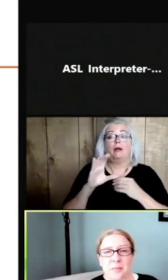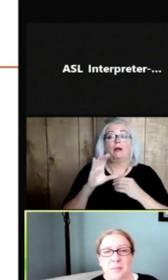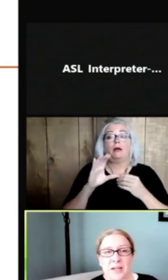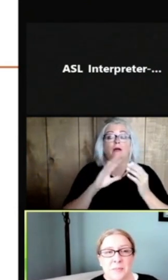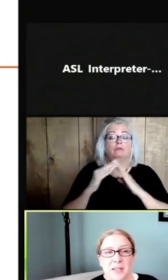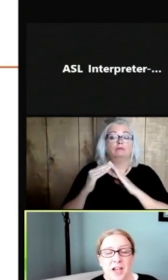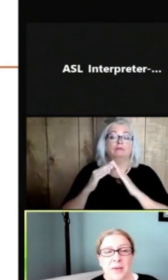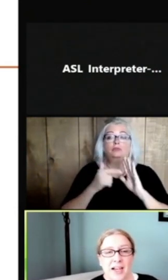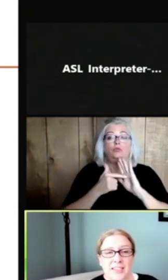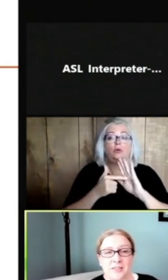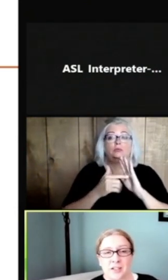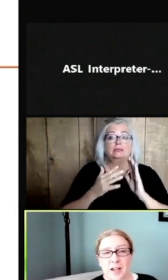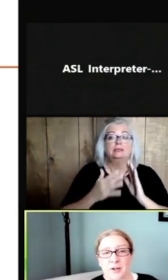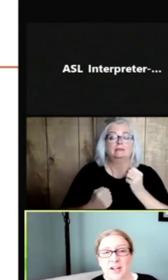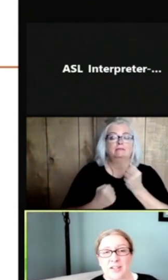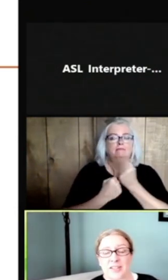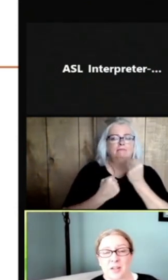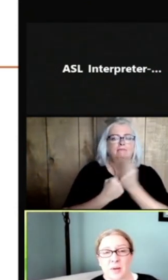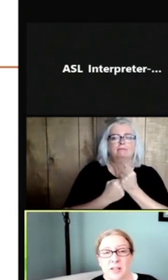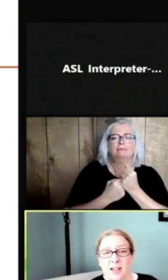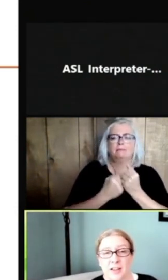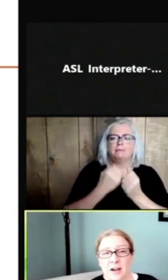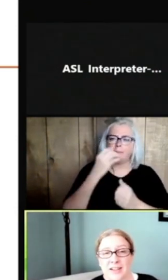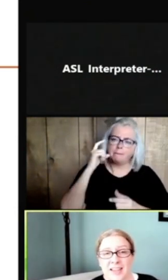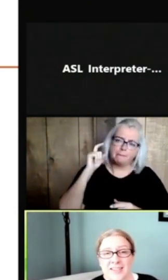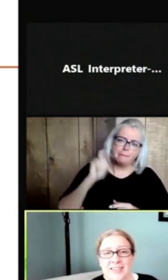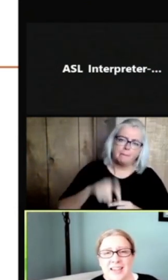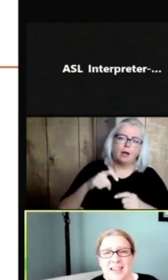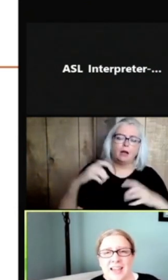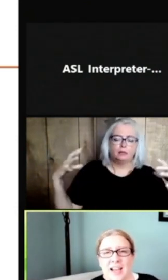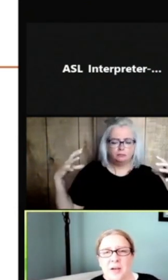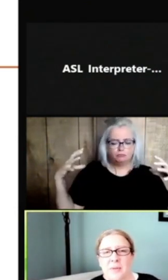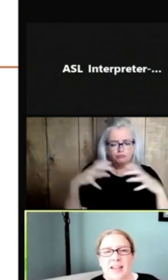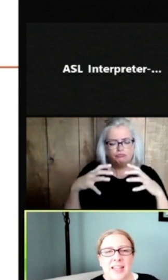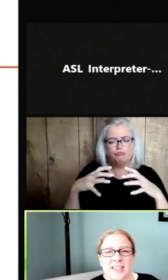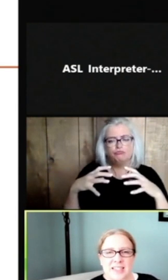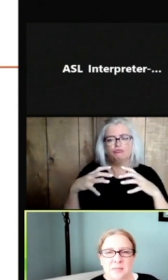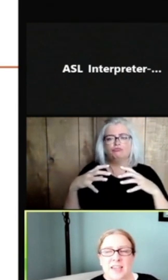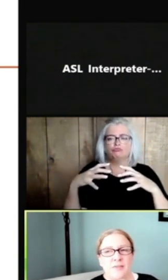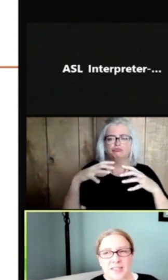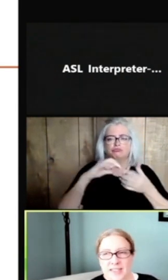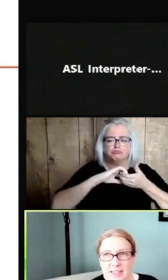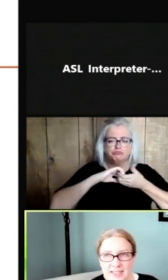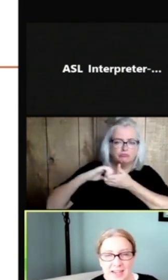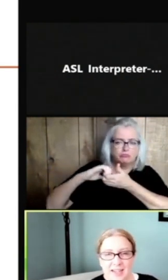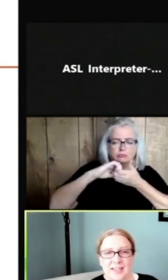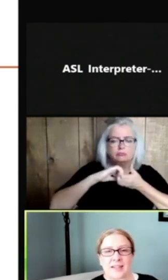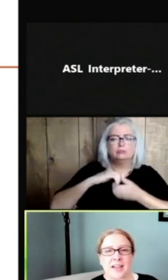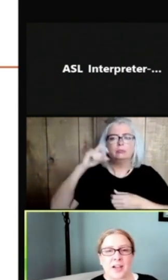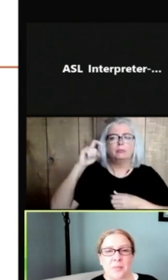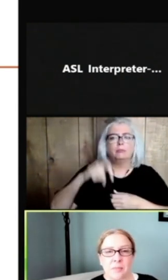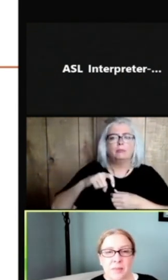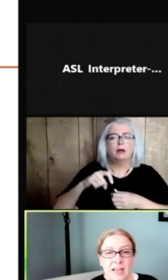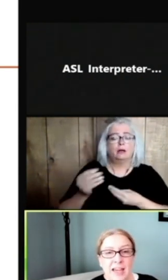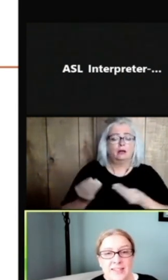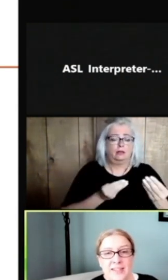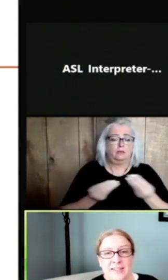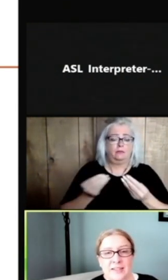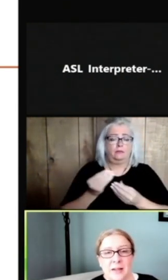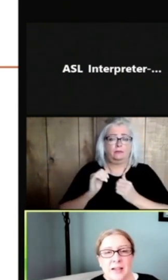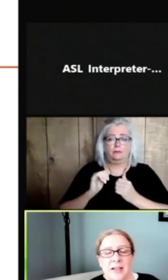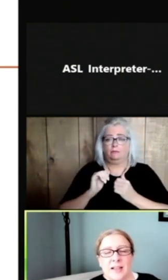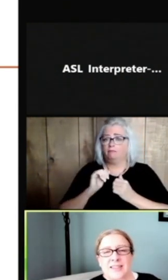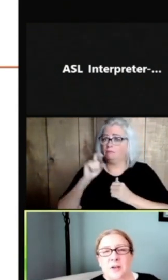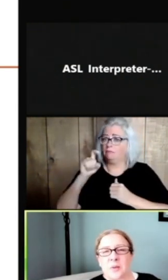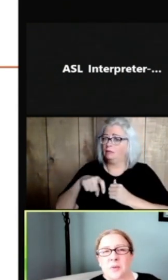advocates must become active collaborators in the public health process. And that needs to be facilitated in many